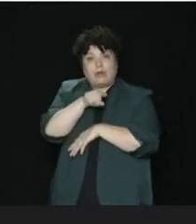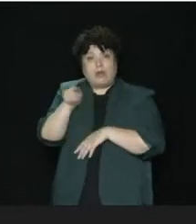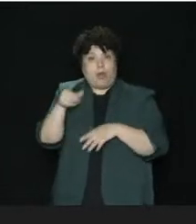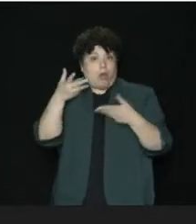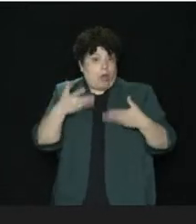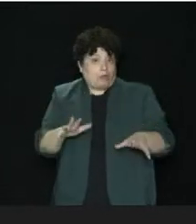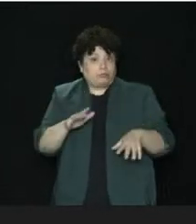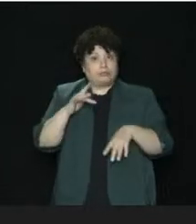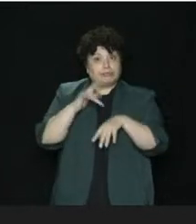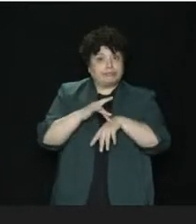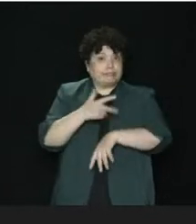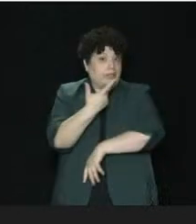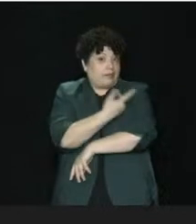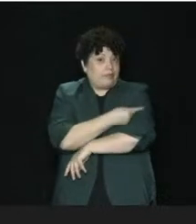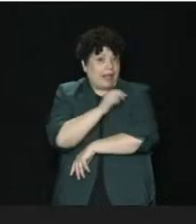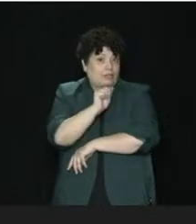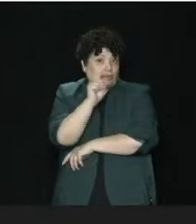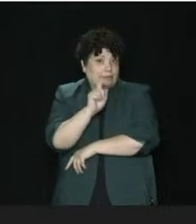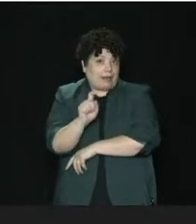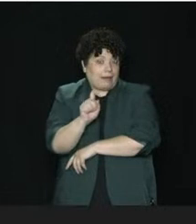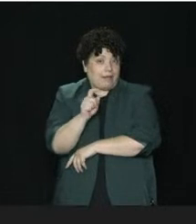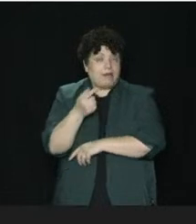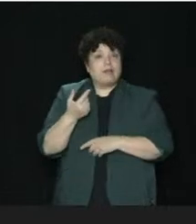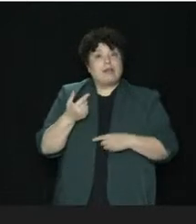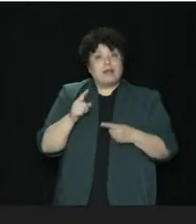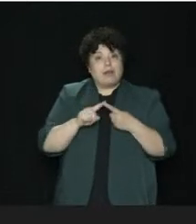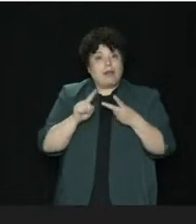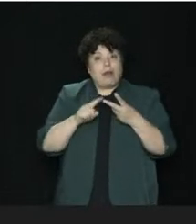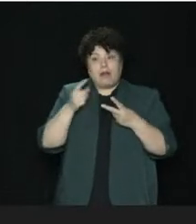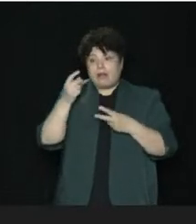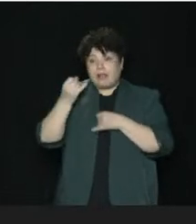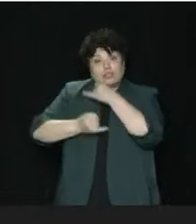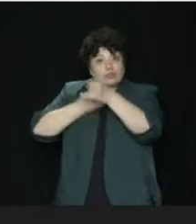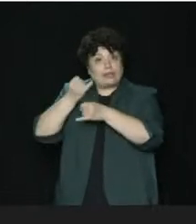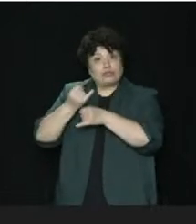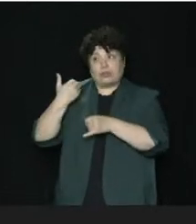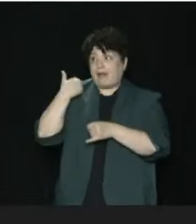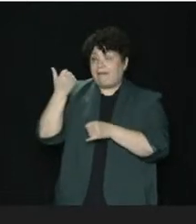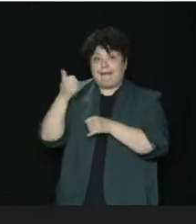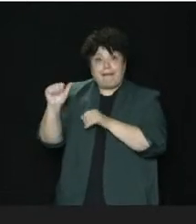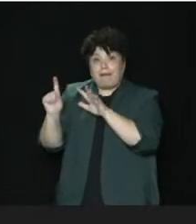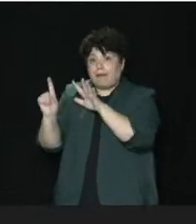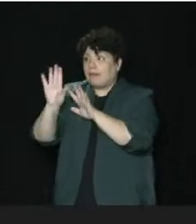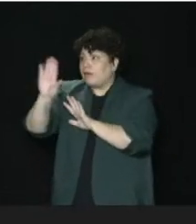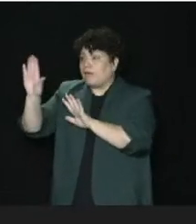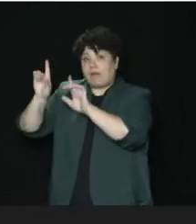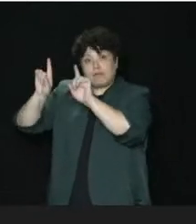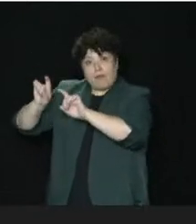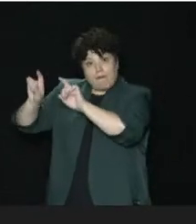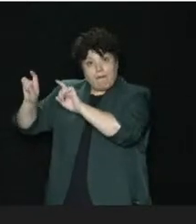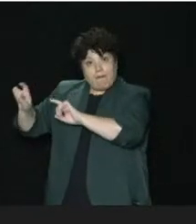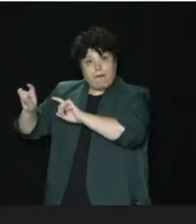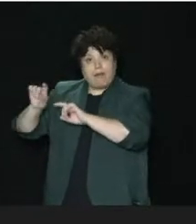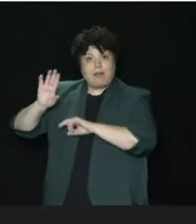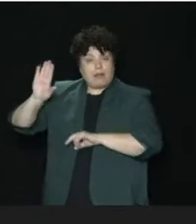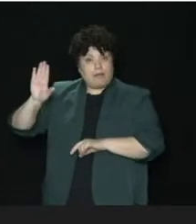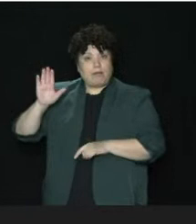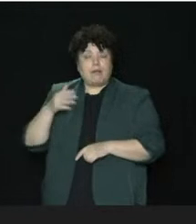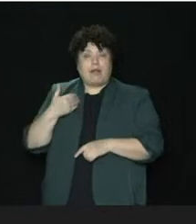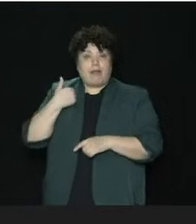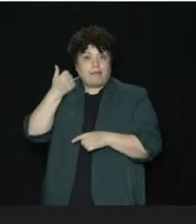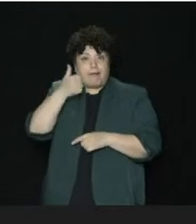an AstraZeneca vaccine, including any international evolving clinical trials and any